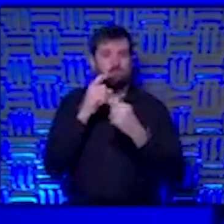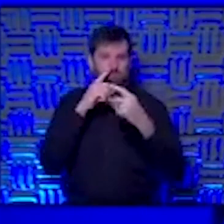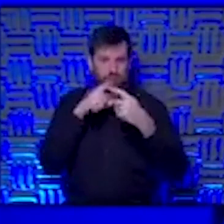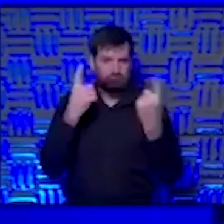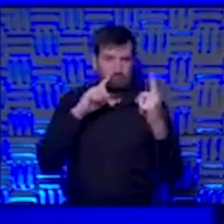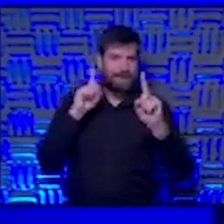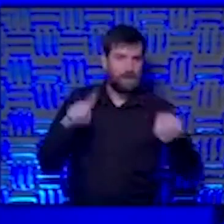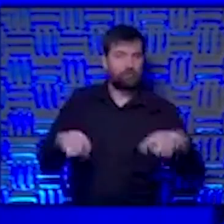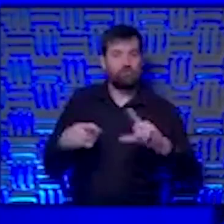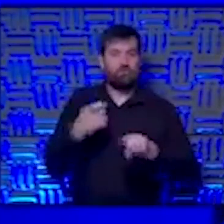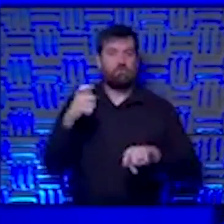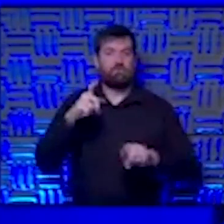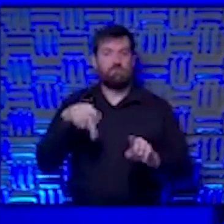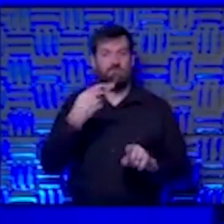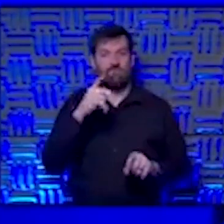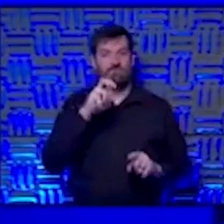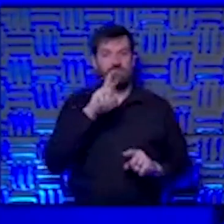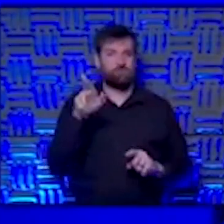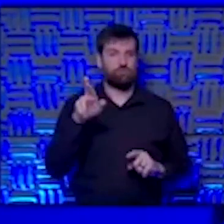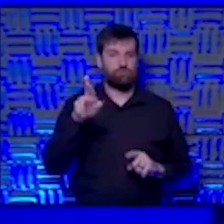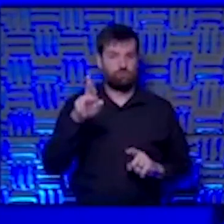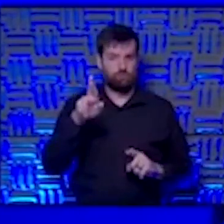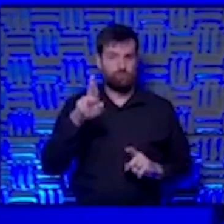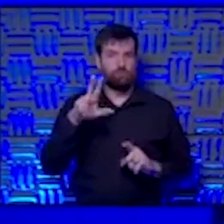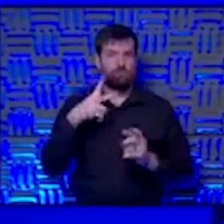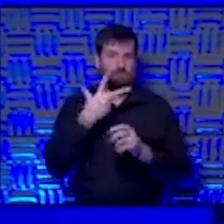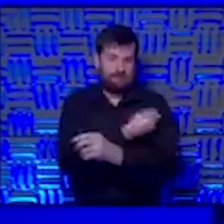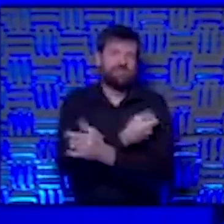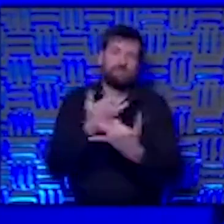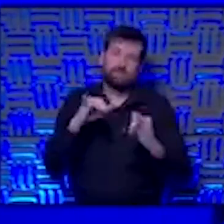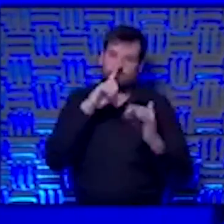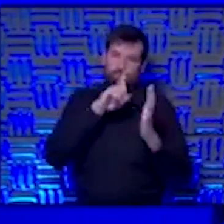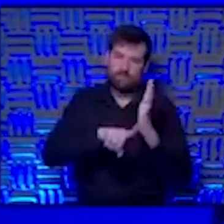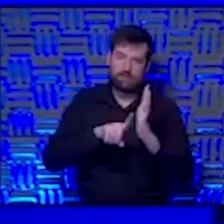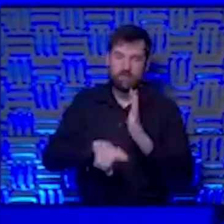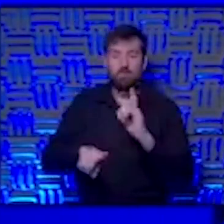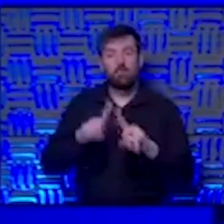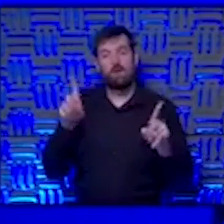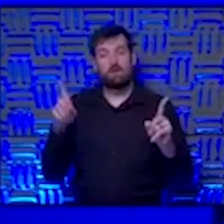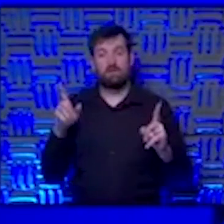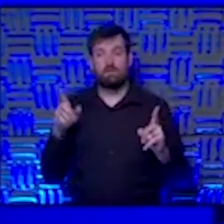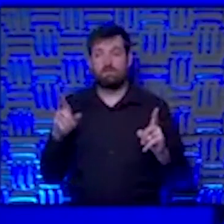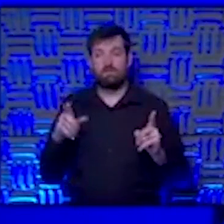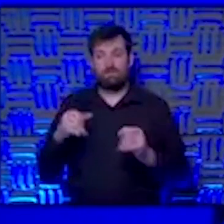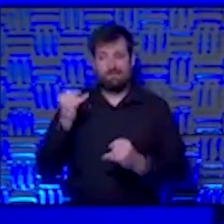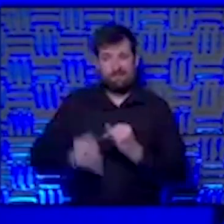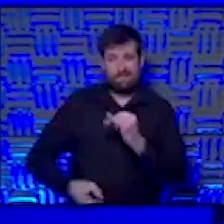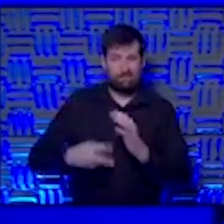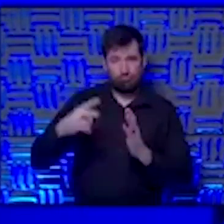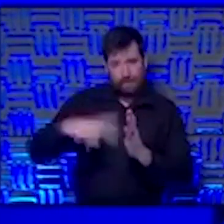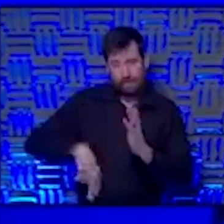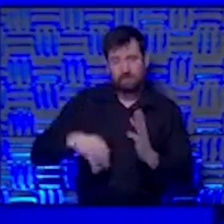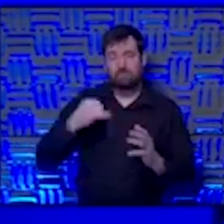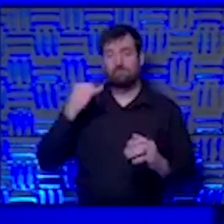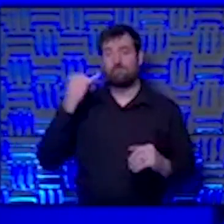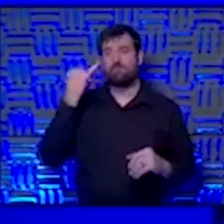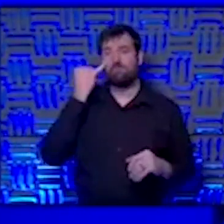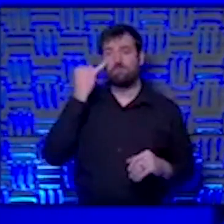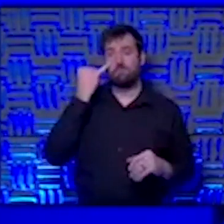first dose of the Pfizer vaccine. Those are still being investigated, but kind of really now the last thing I read was if you have